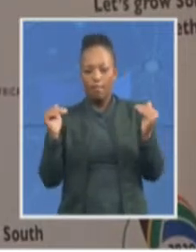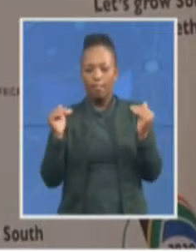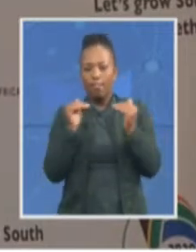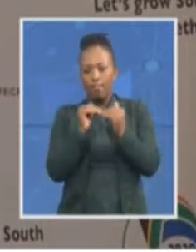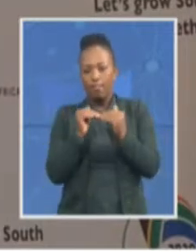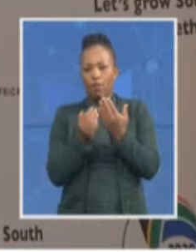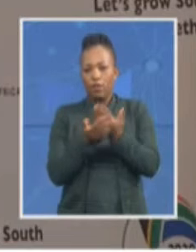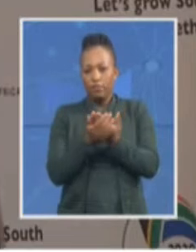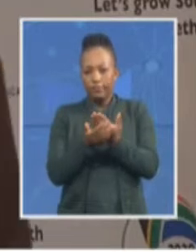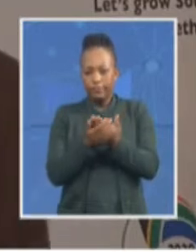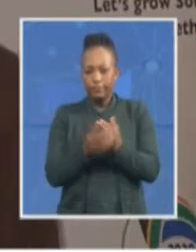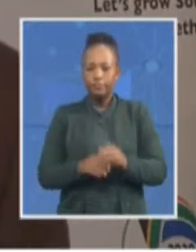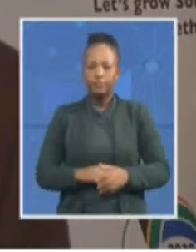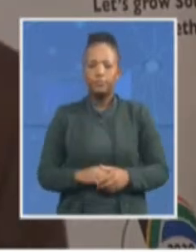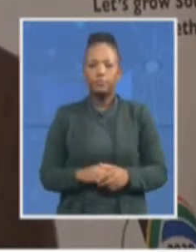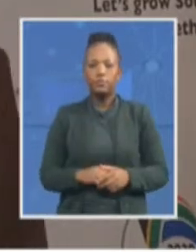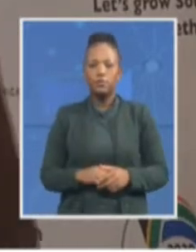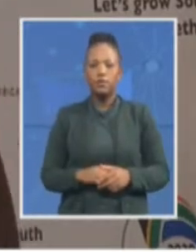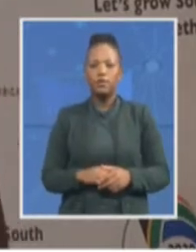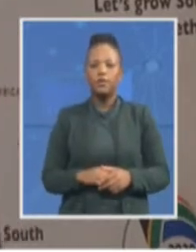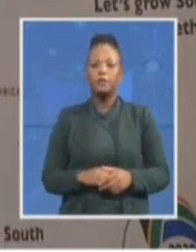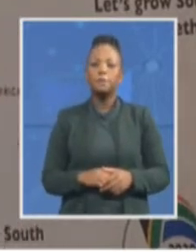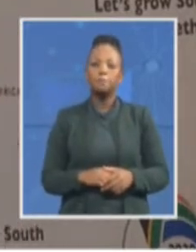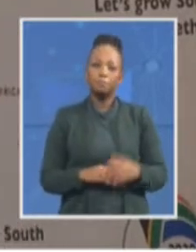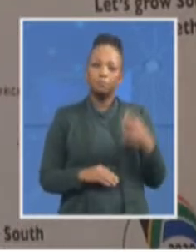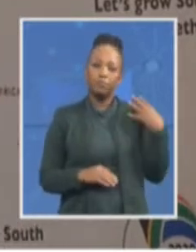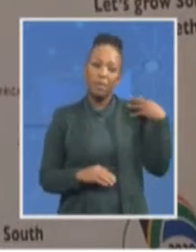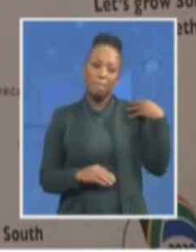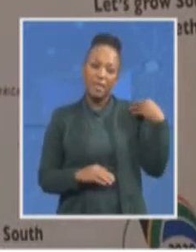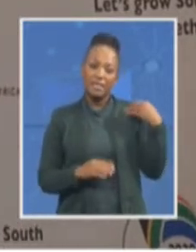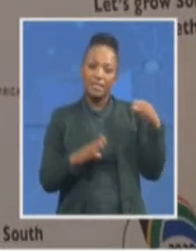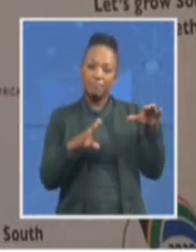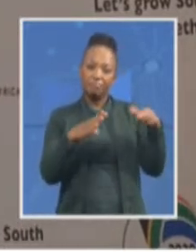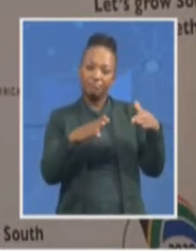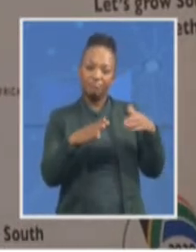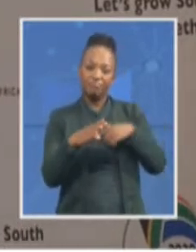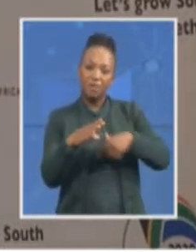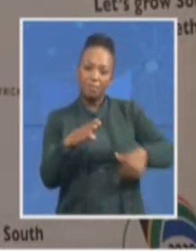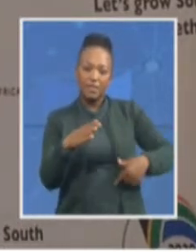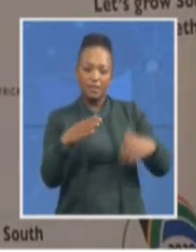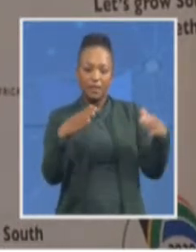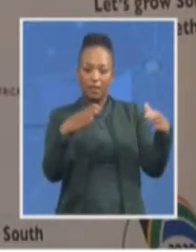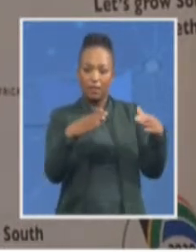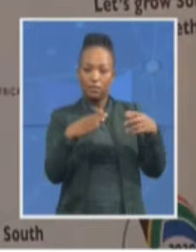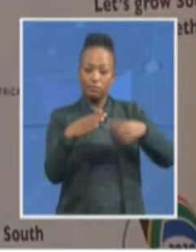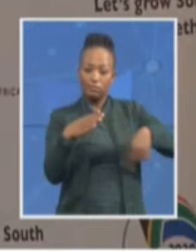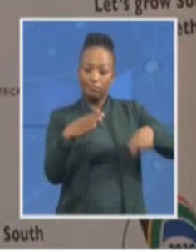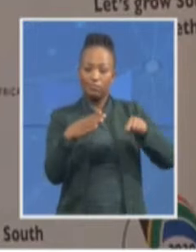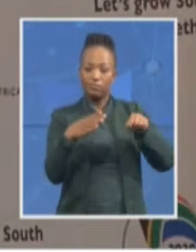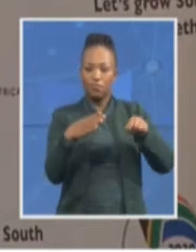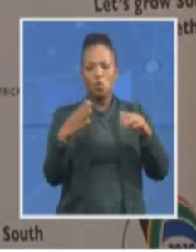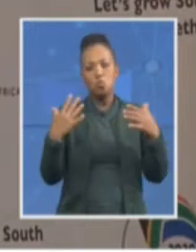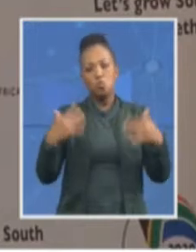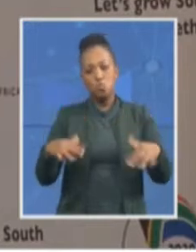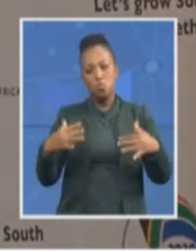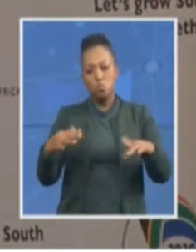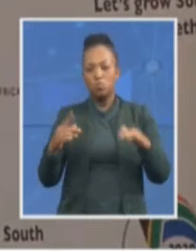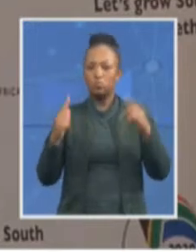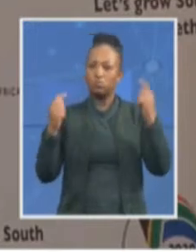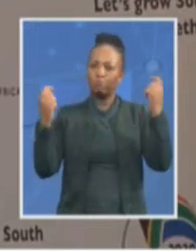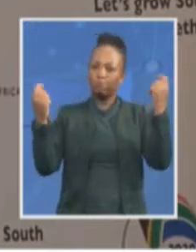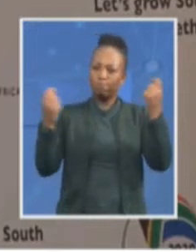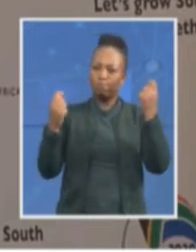is impressed by the many successes worth celebrating since the dawn of democracy. South Africa has